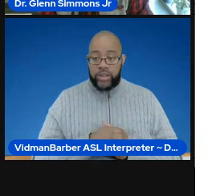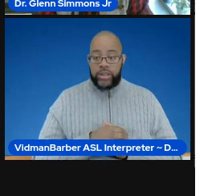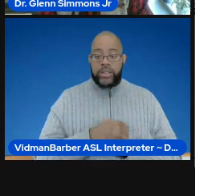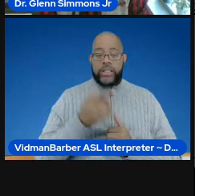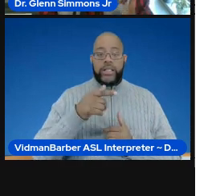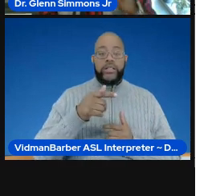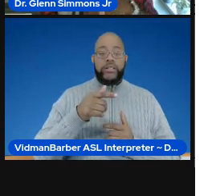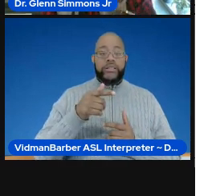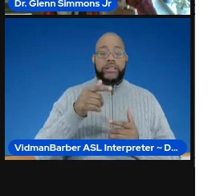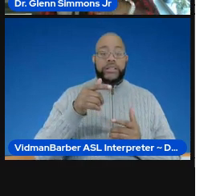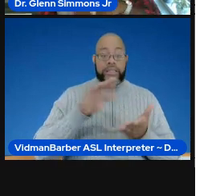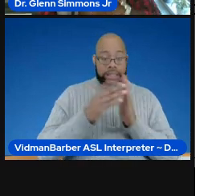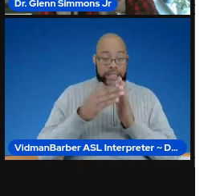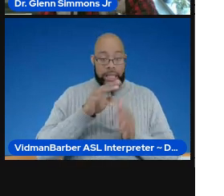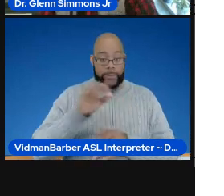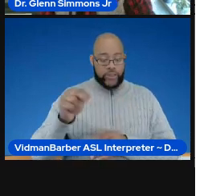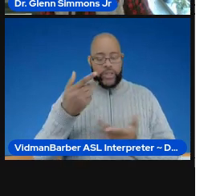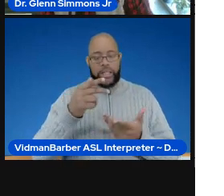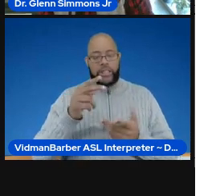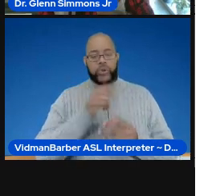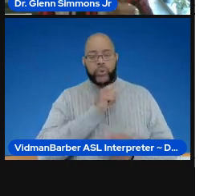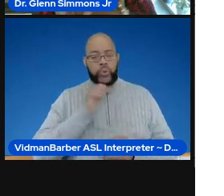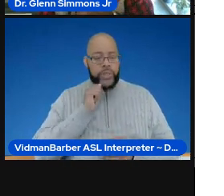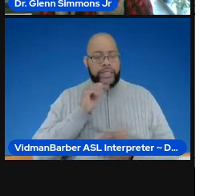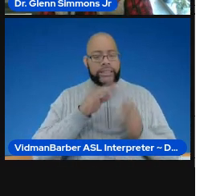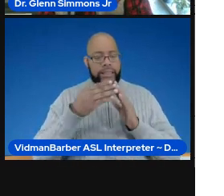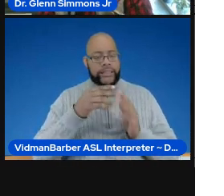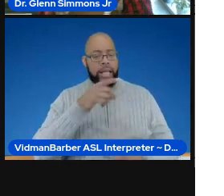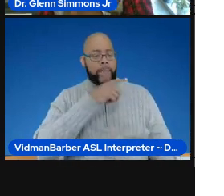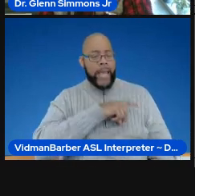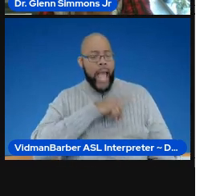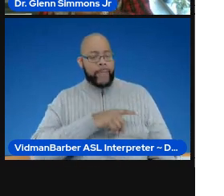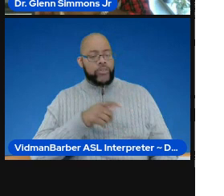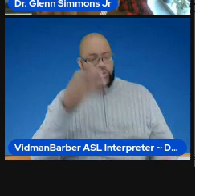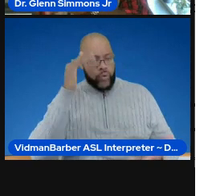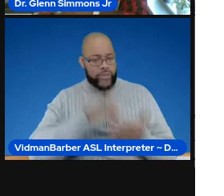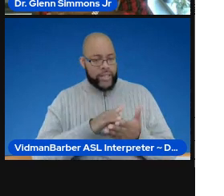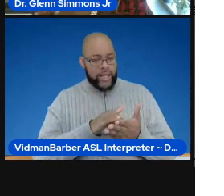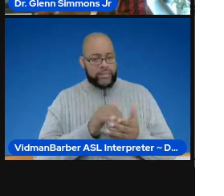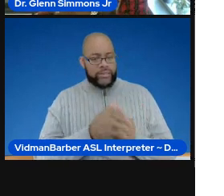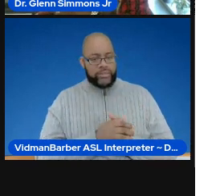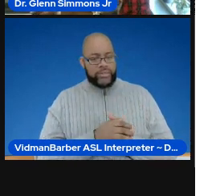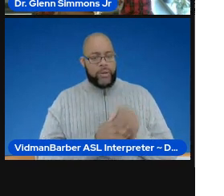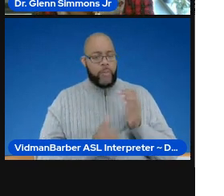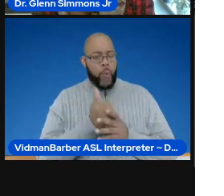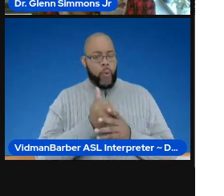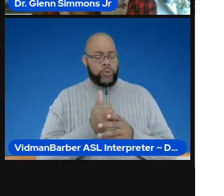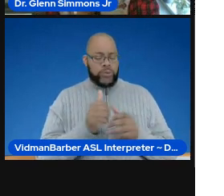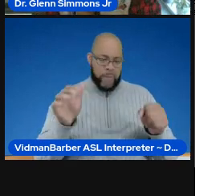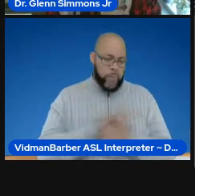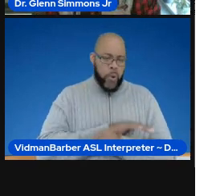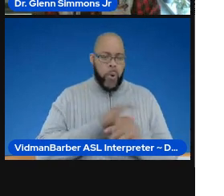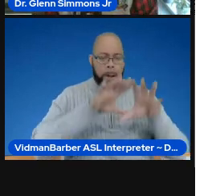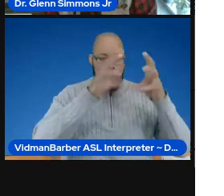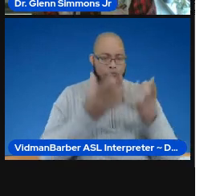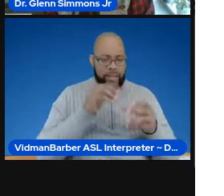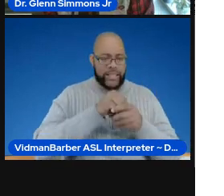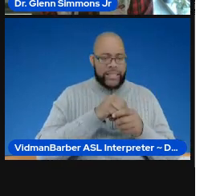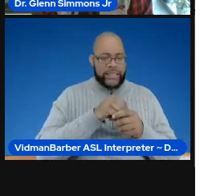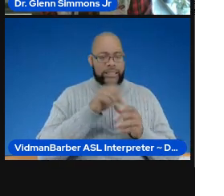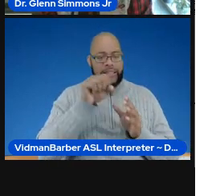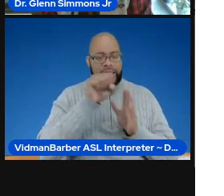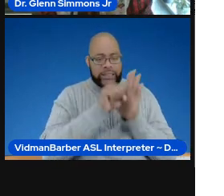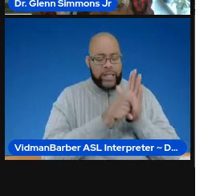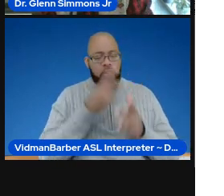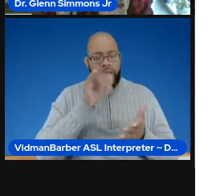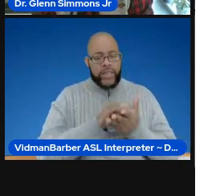Minnesota, so this is going to be like the Twin Cities, Minneapolis area. For those who've been to Minnesota, that's the most densely populated area in the state. So as you can see, it